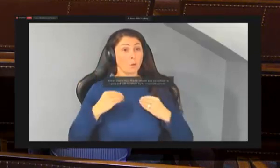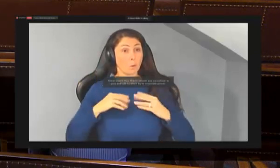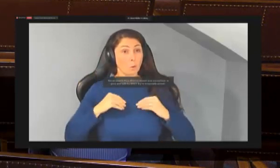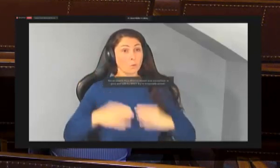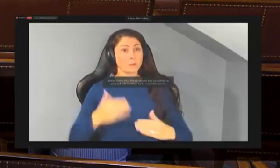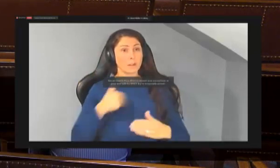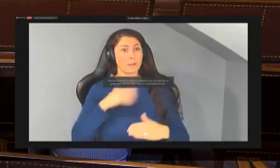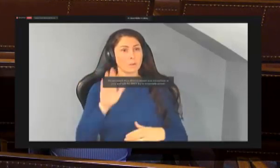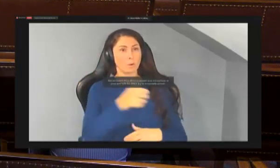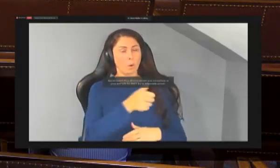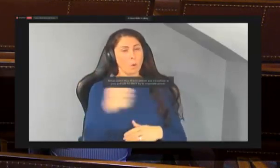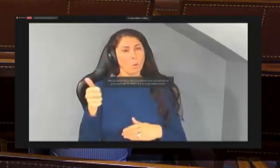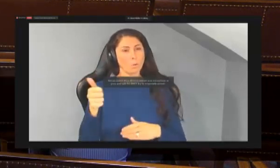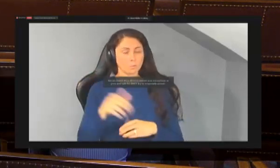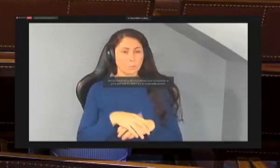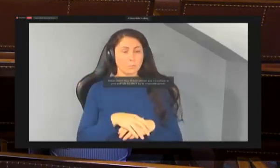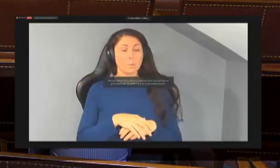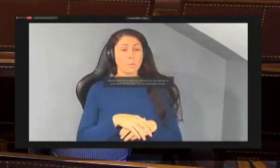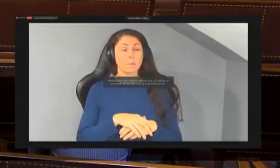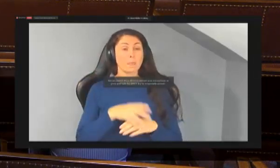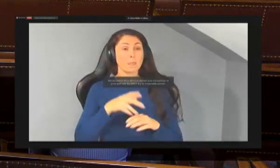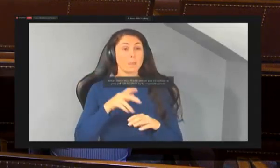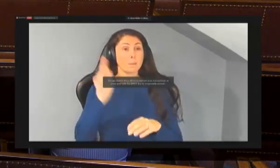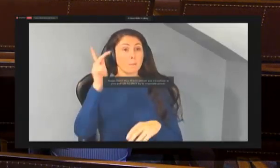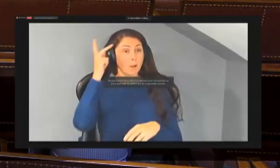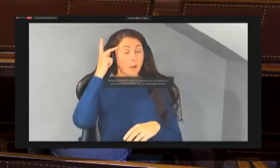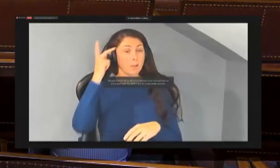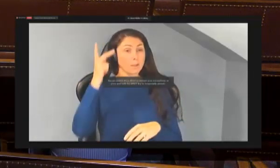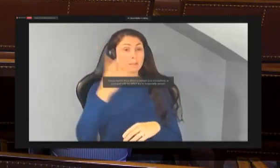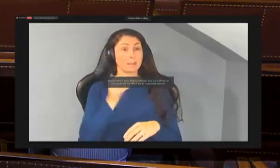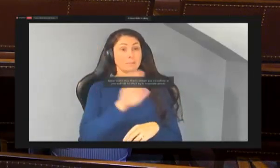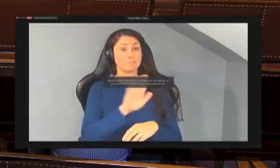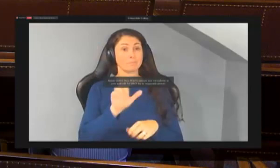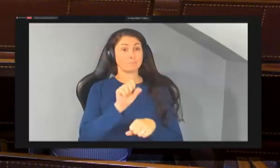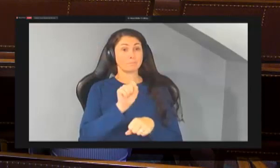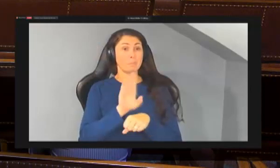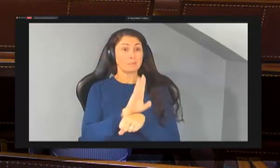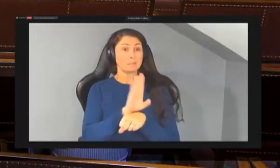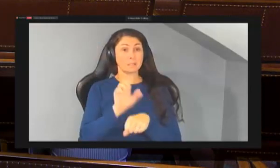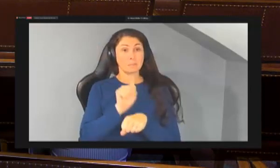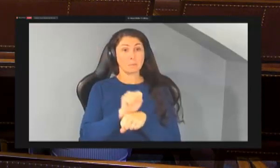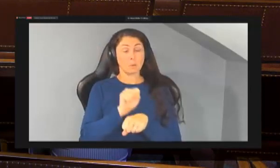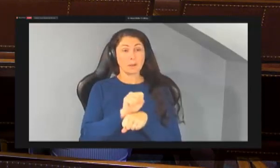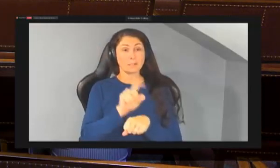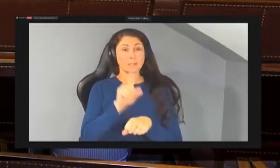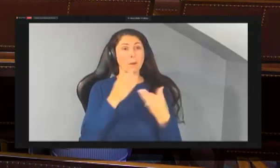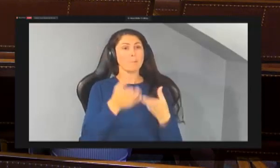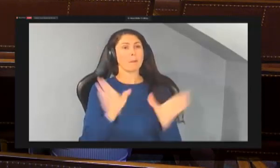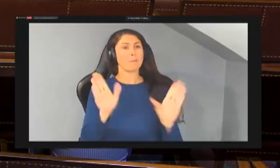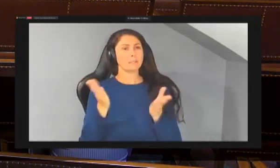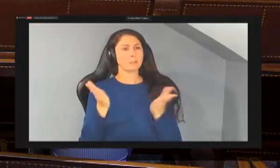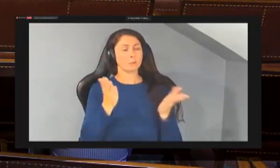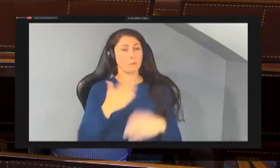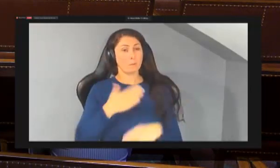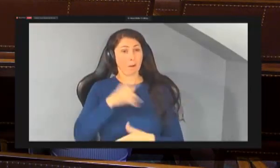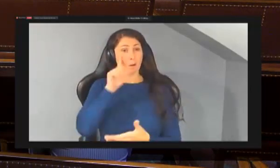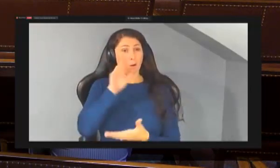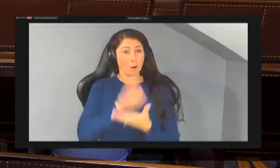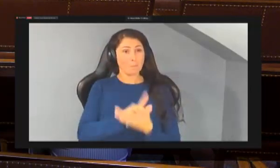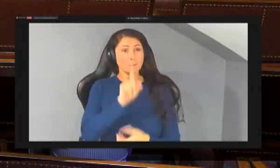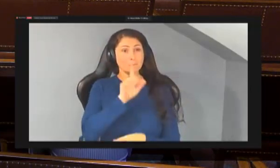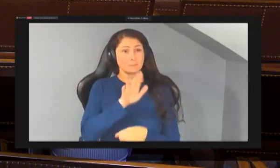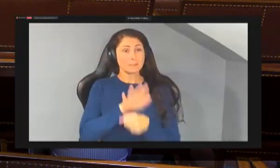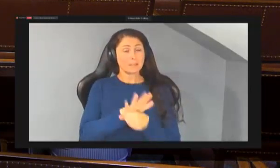peril. Politicians and municipal employees are public servants. My husband was a dedicated